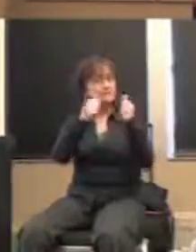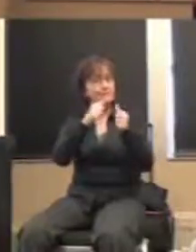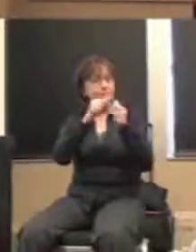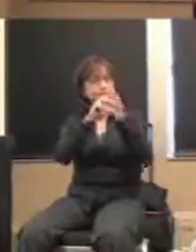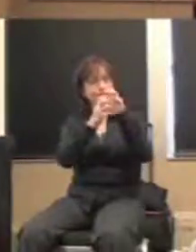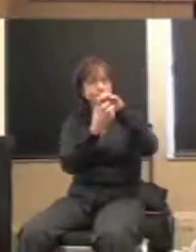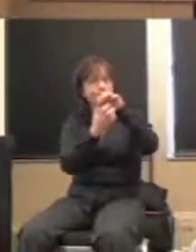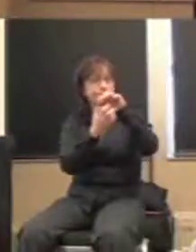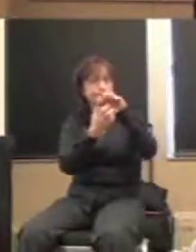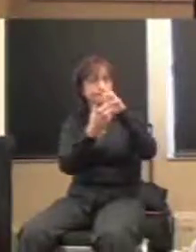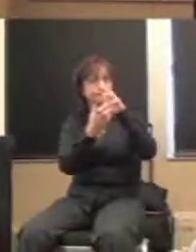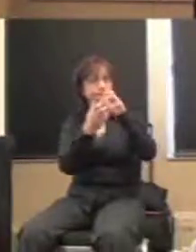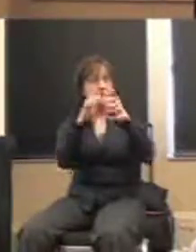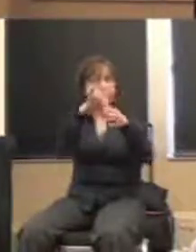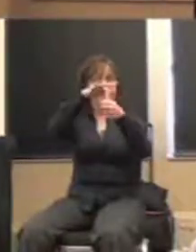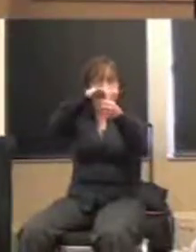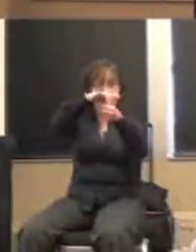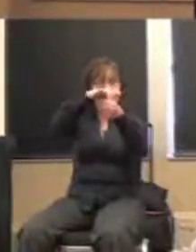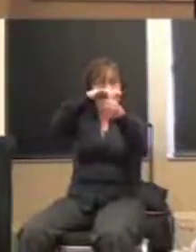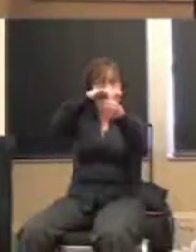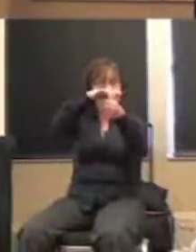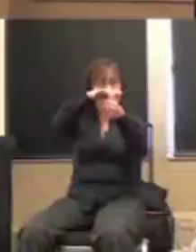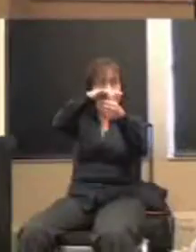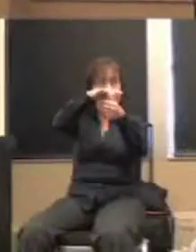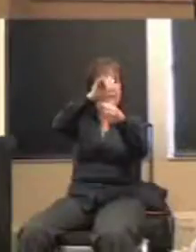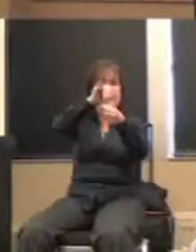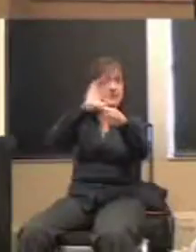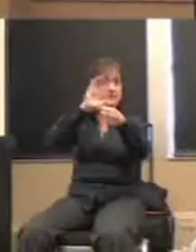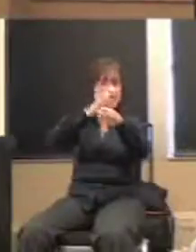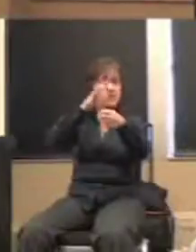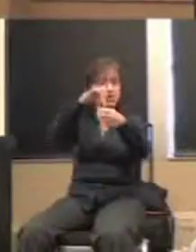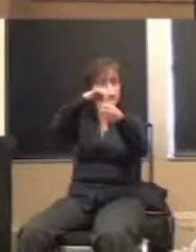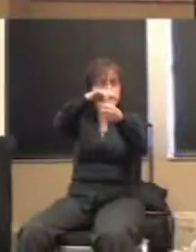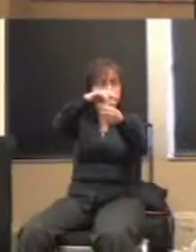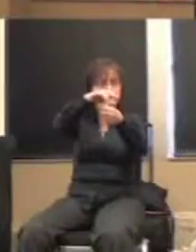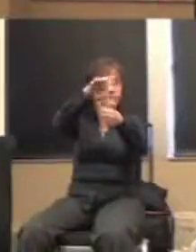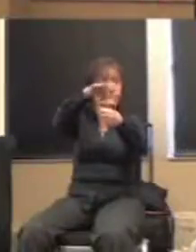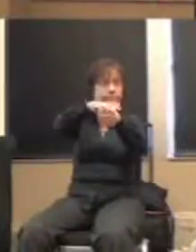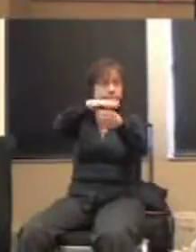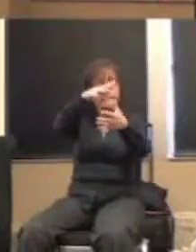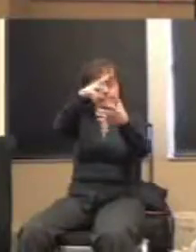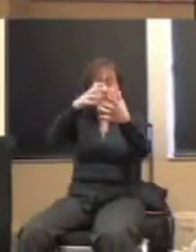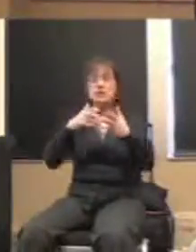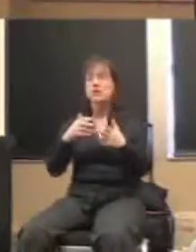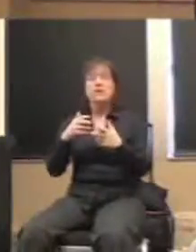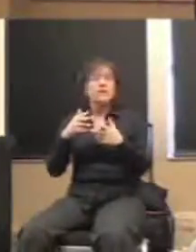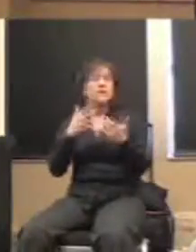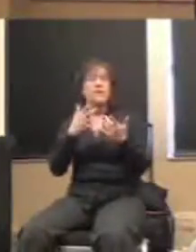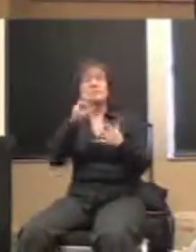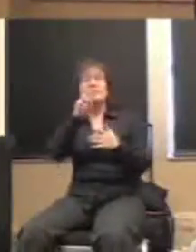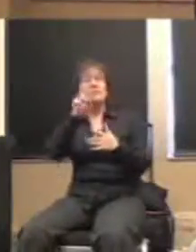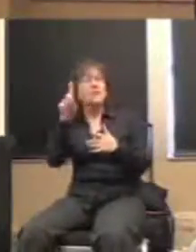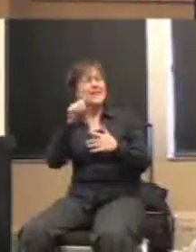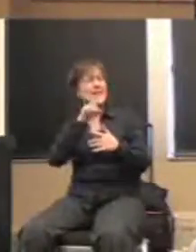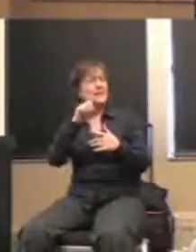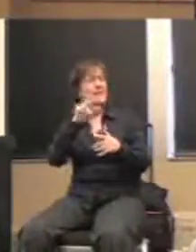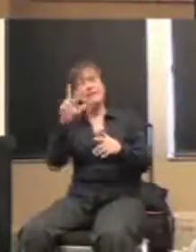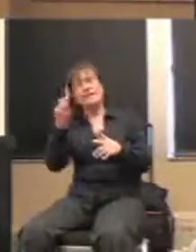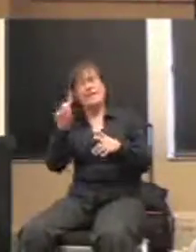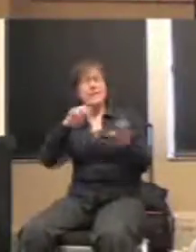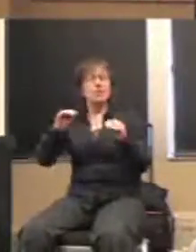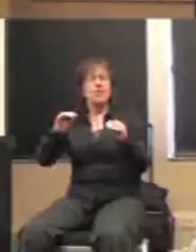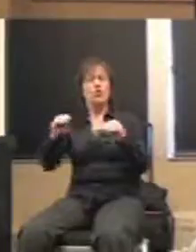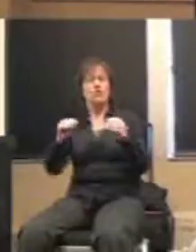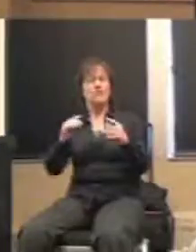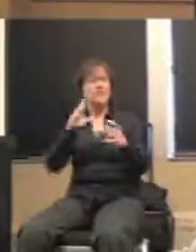abstract, and they may not be able And to it's get that. It's the problem we all have with pictures of sign. It's the 2D of the 3D and But- all